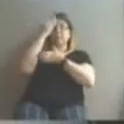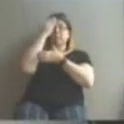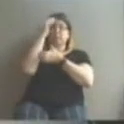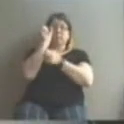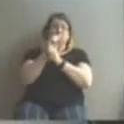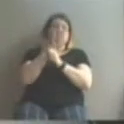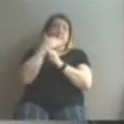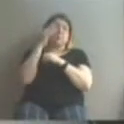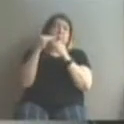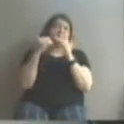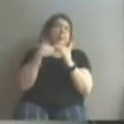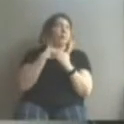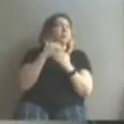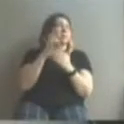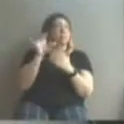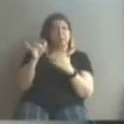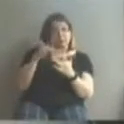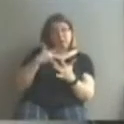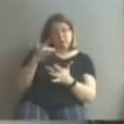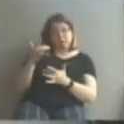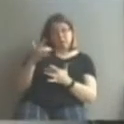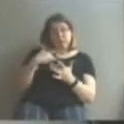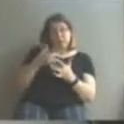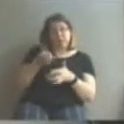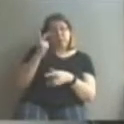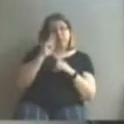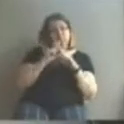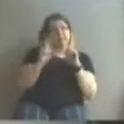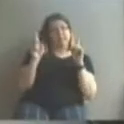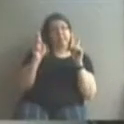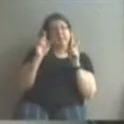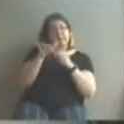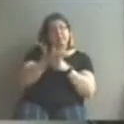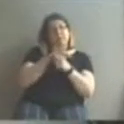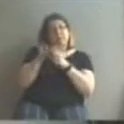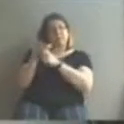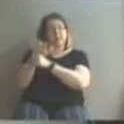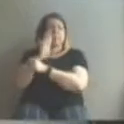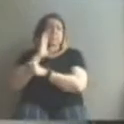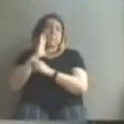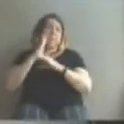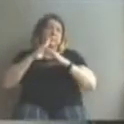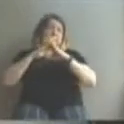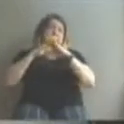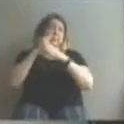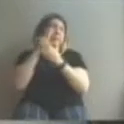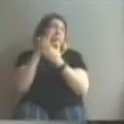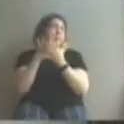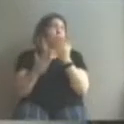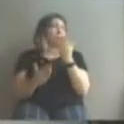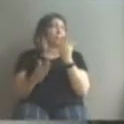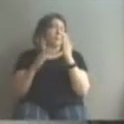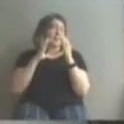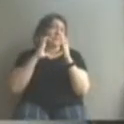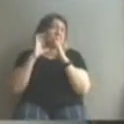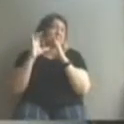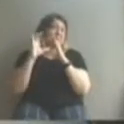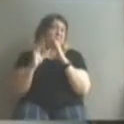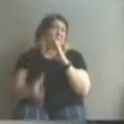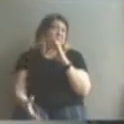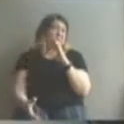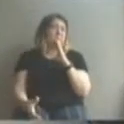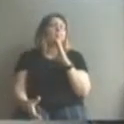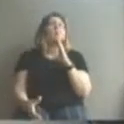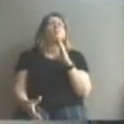but is it a concern that being in two different areas will prevent some communication? I think that